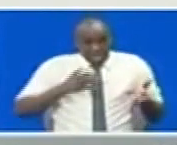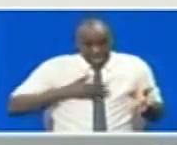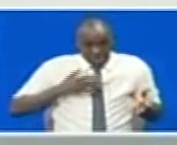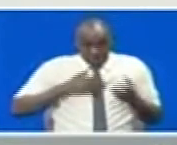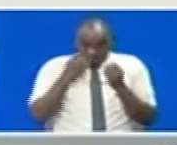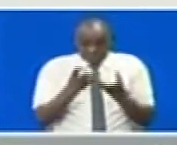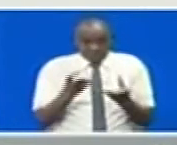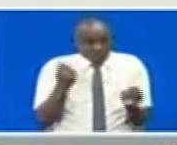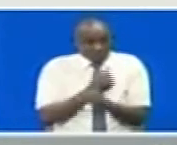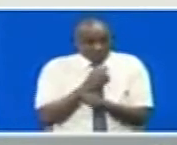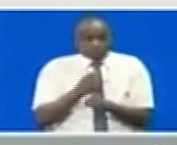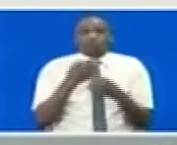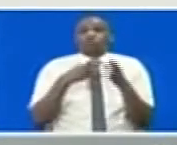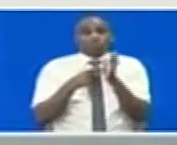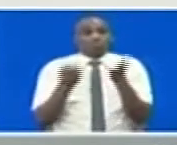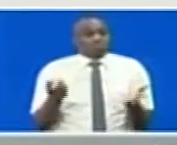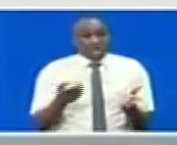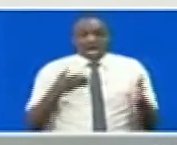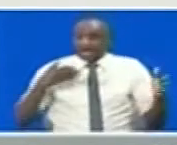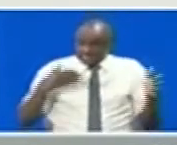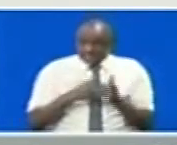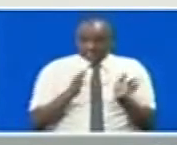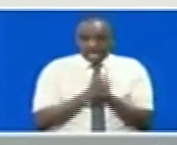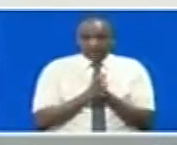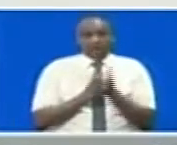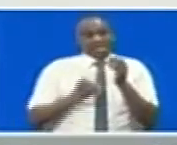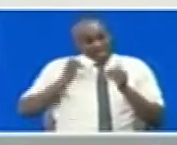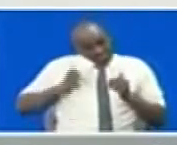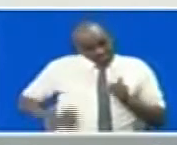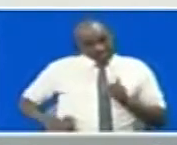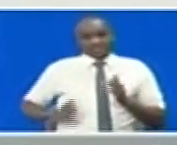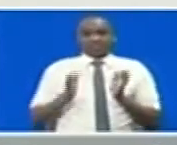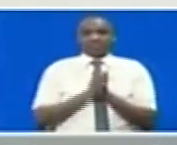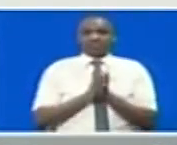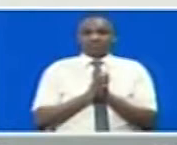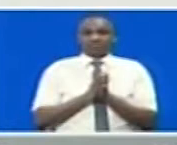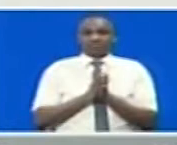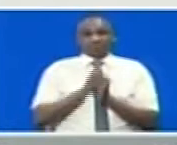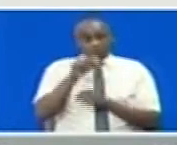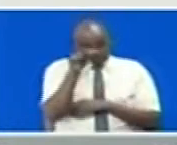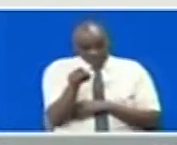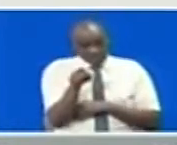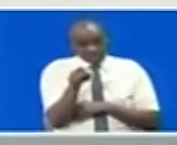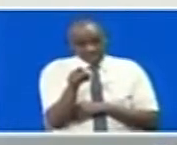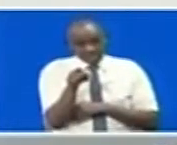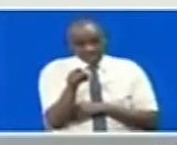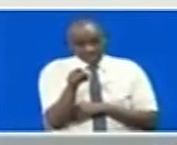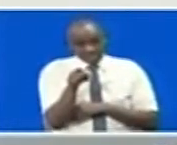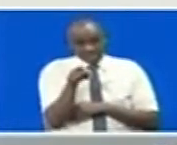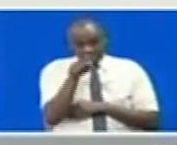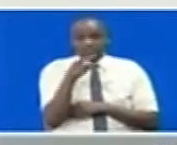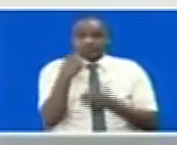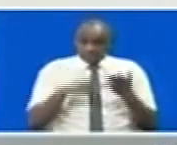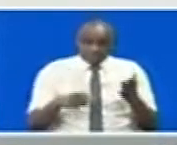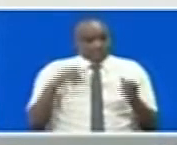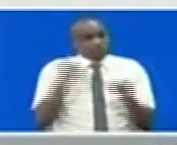sources because it's against our professional etiquette, and they deny to go